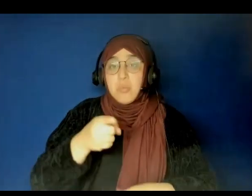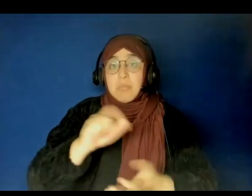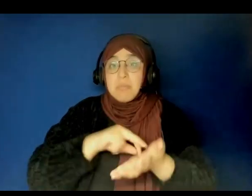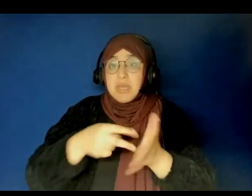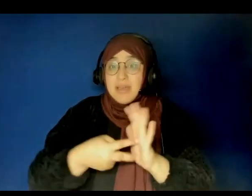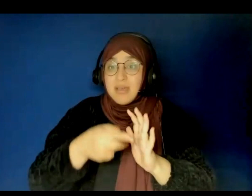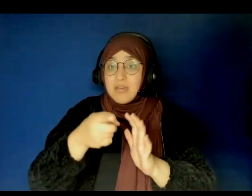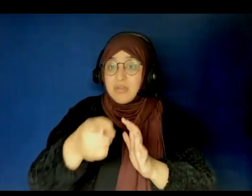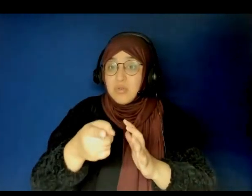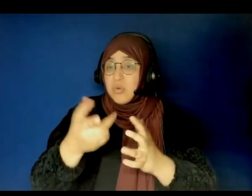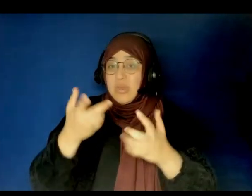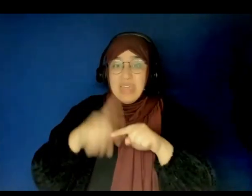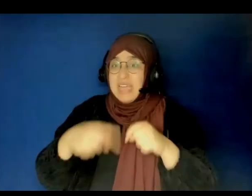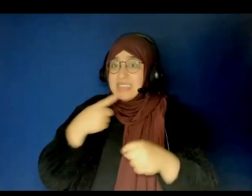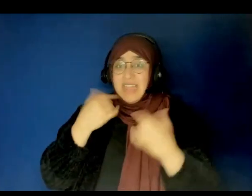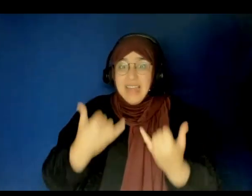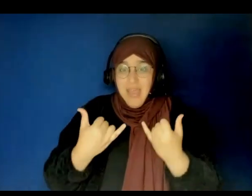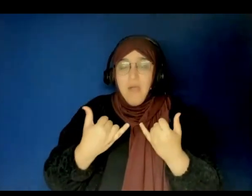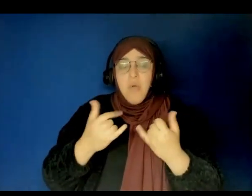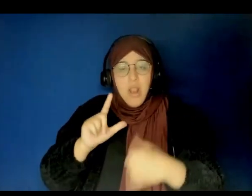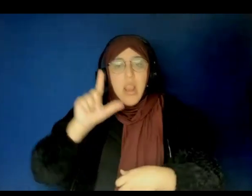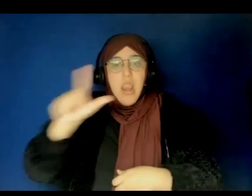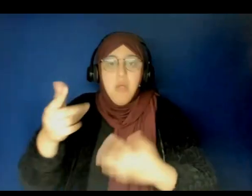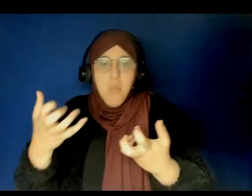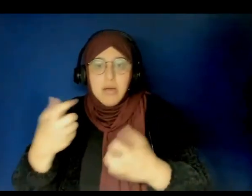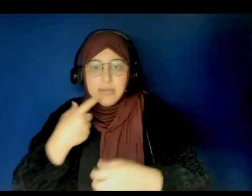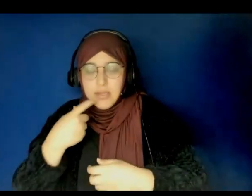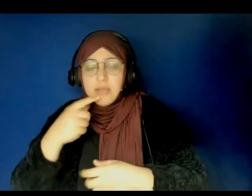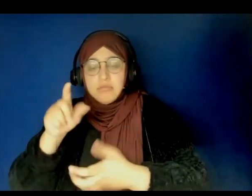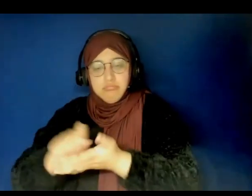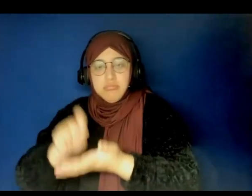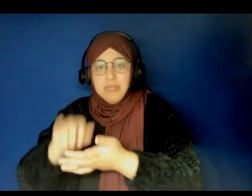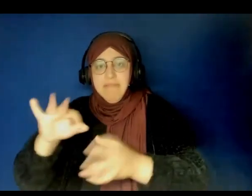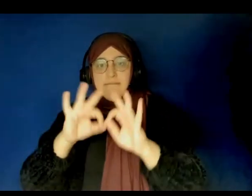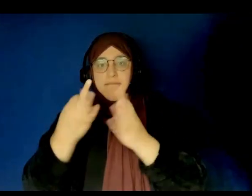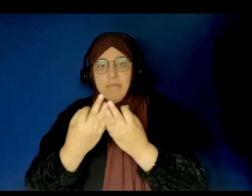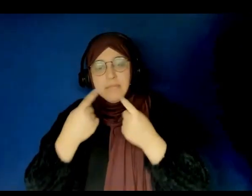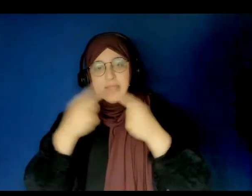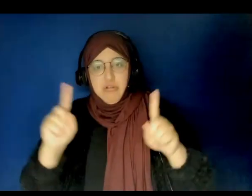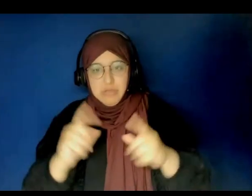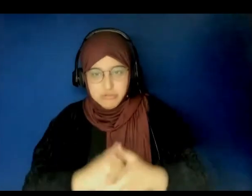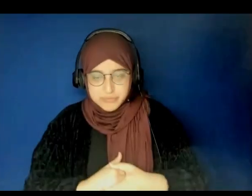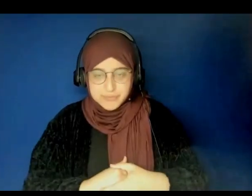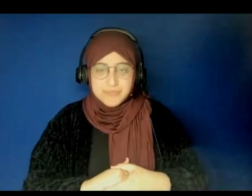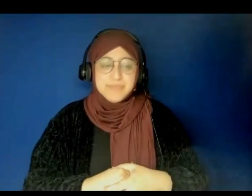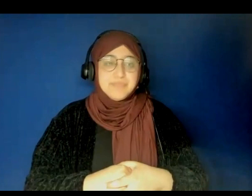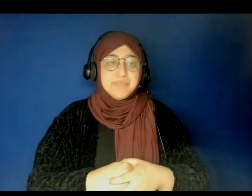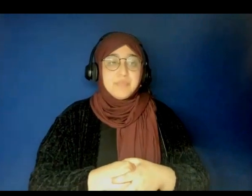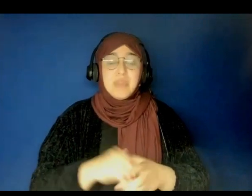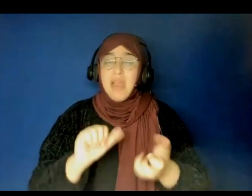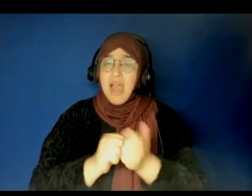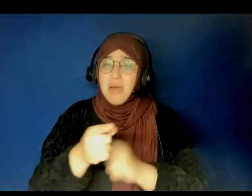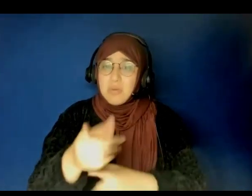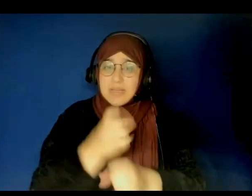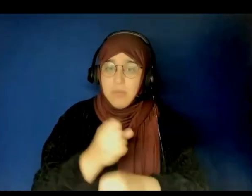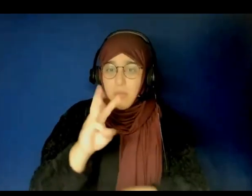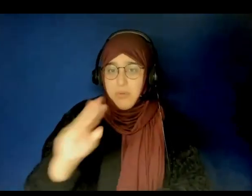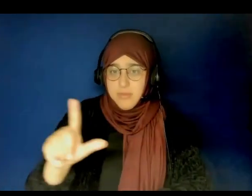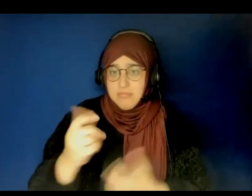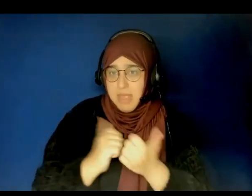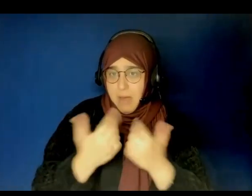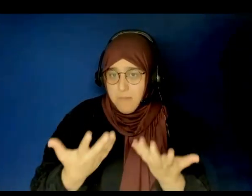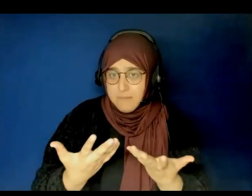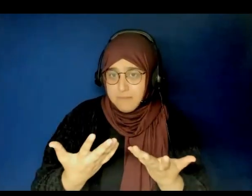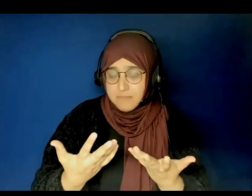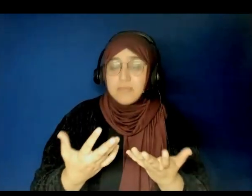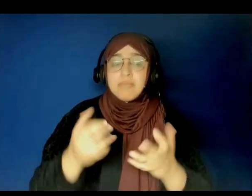So how do you get a will? Well, you can get a will by using one of 3 ways. And